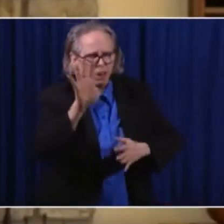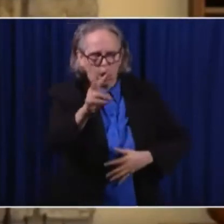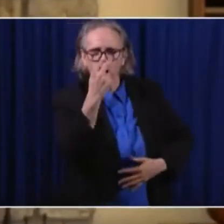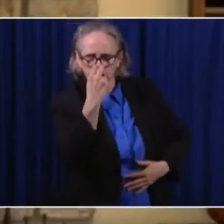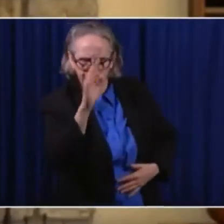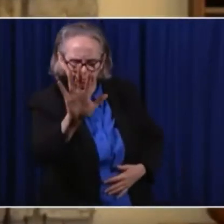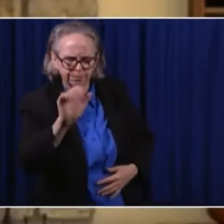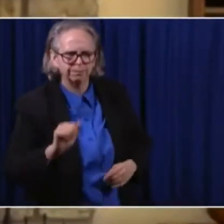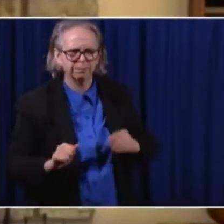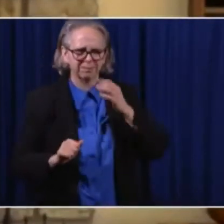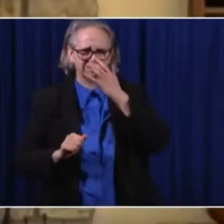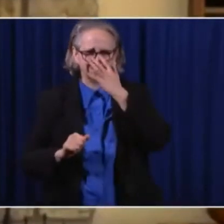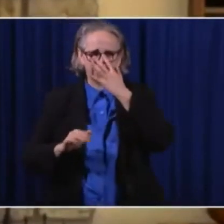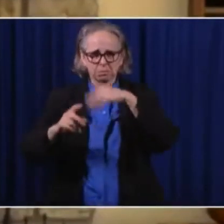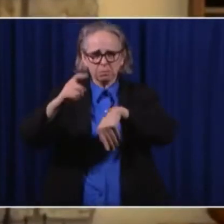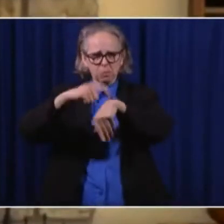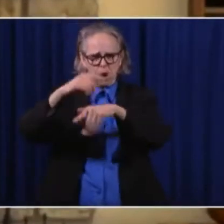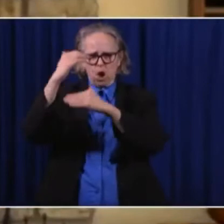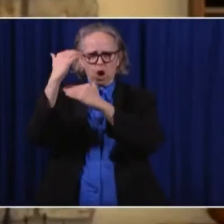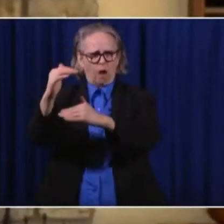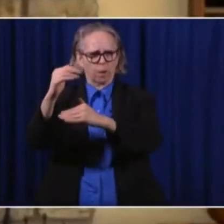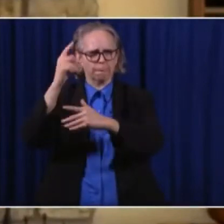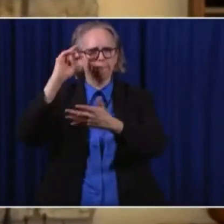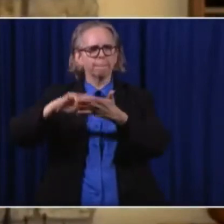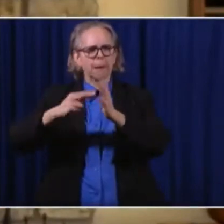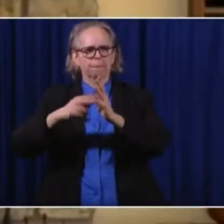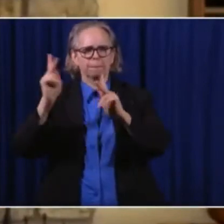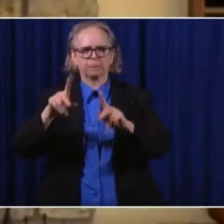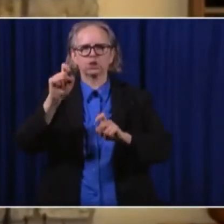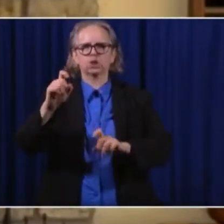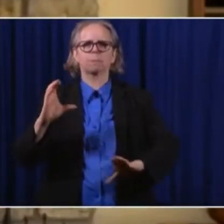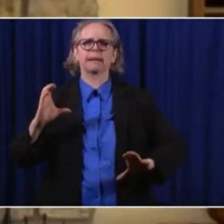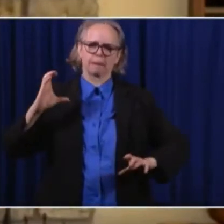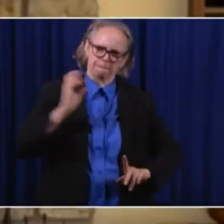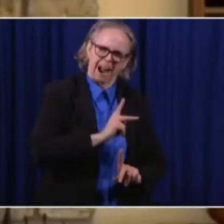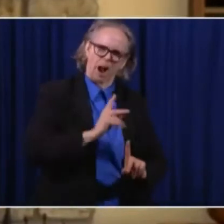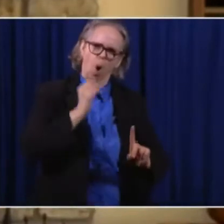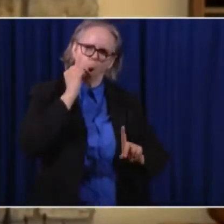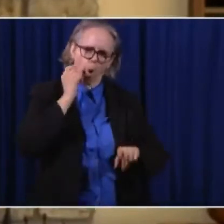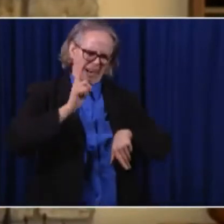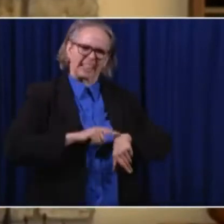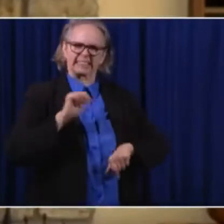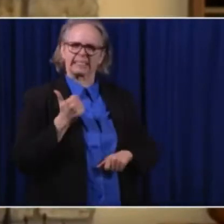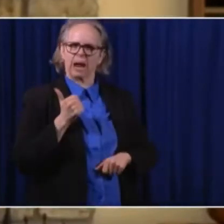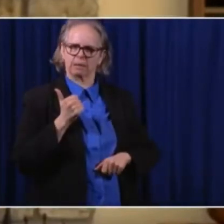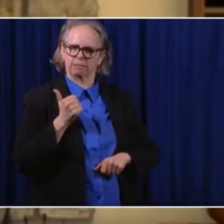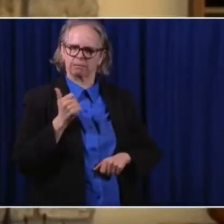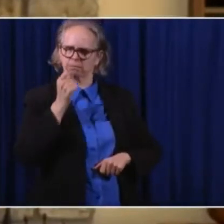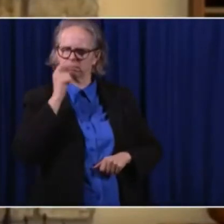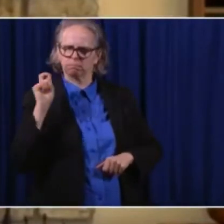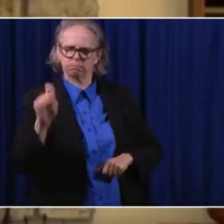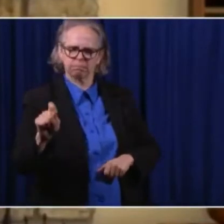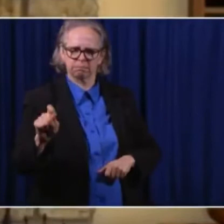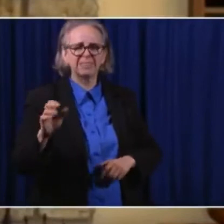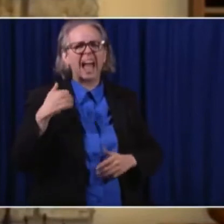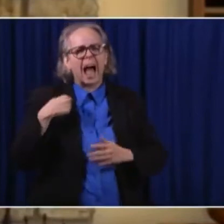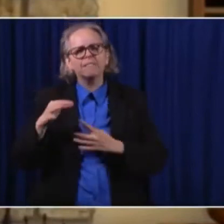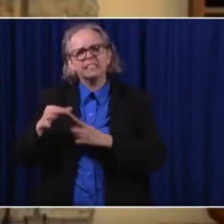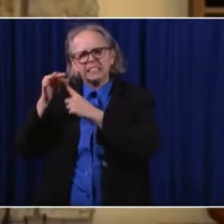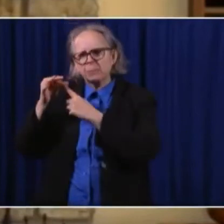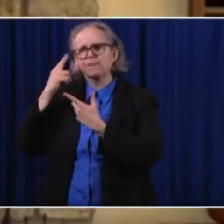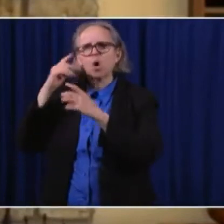curfew. People should be home by 10 o'clock. There are exceptions if, there's some emergency, some reason they need to be out,